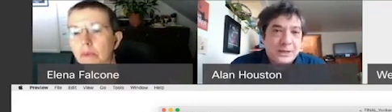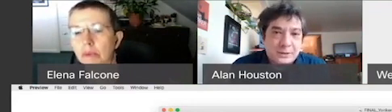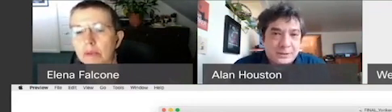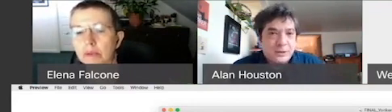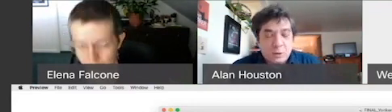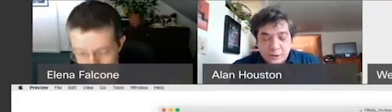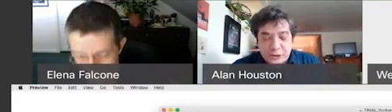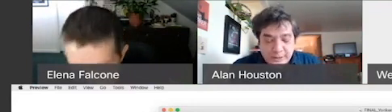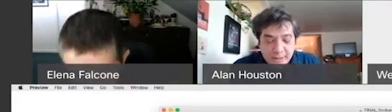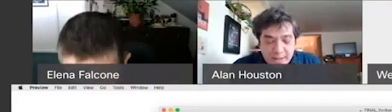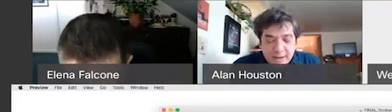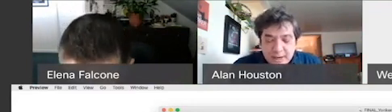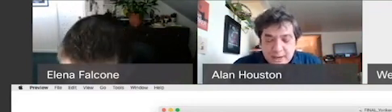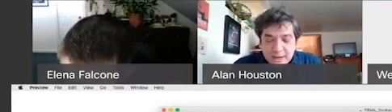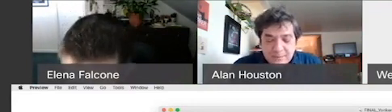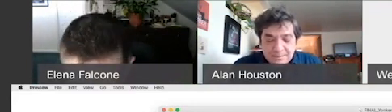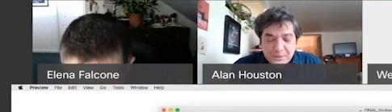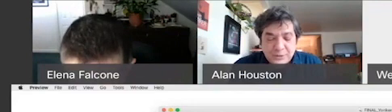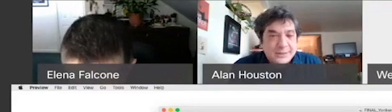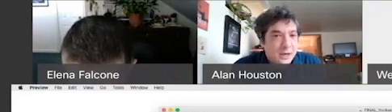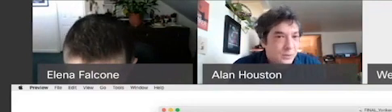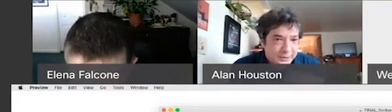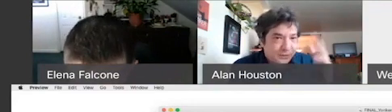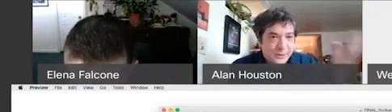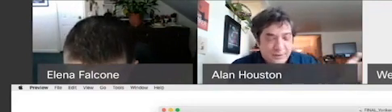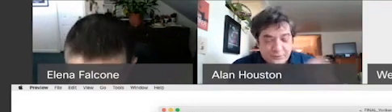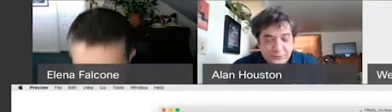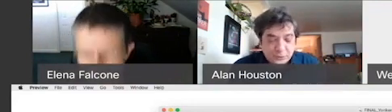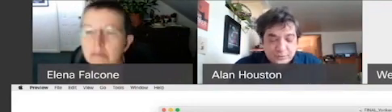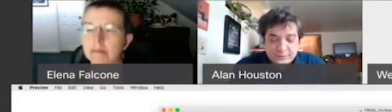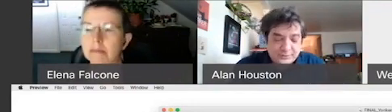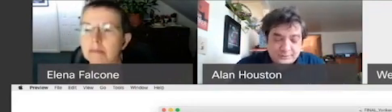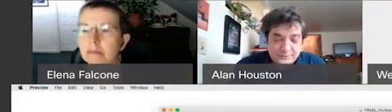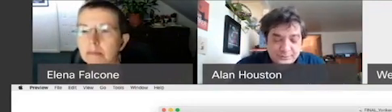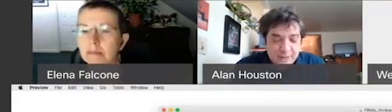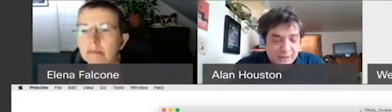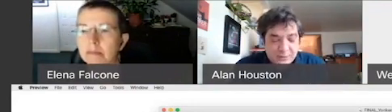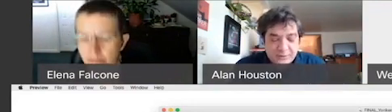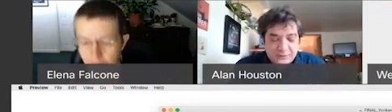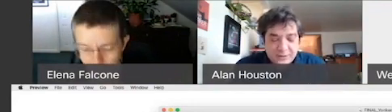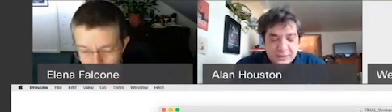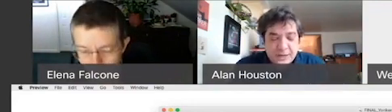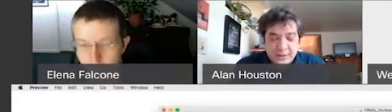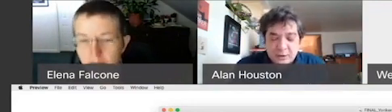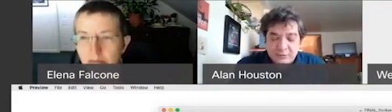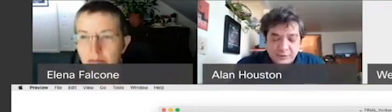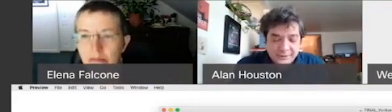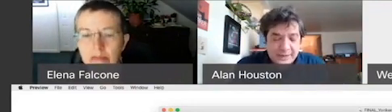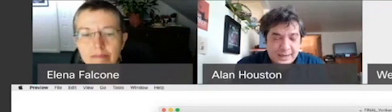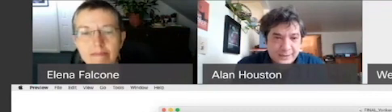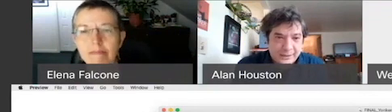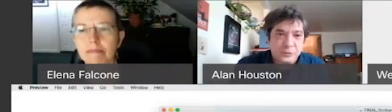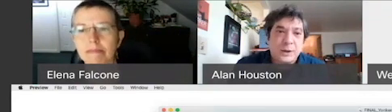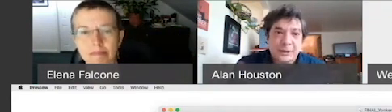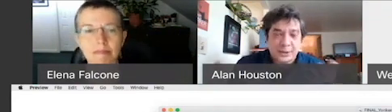www.ypl.org, you can see on most days we have a full lineup of online offerings. And I just want to